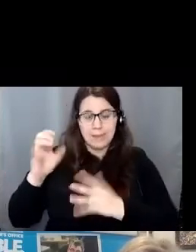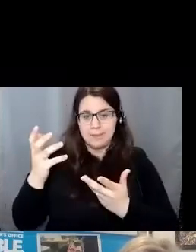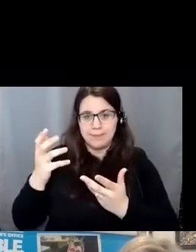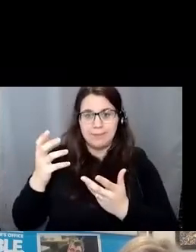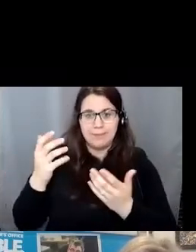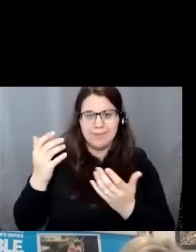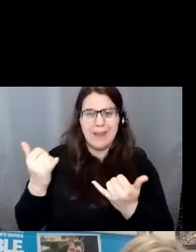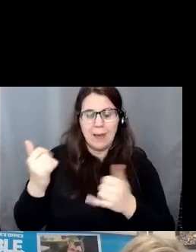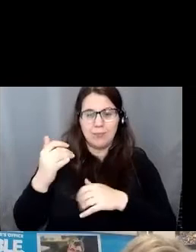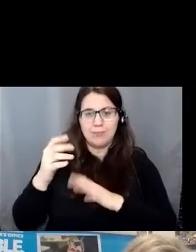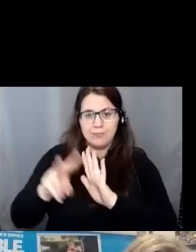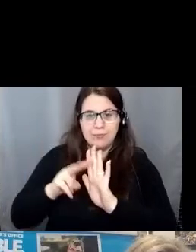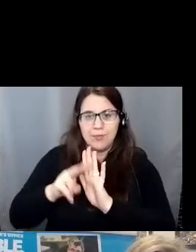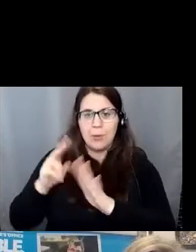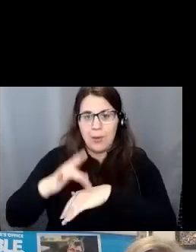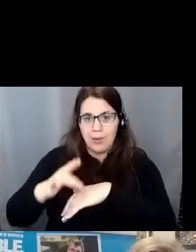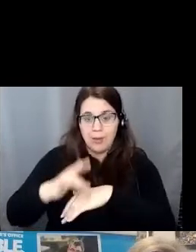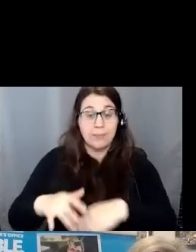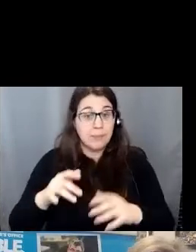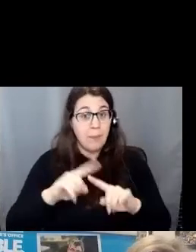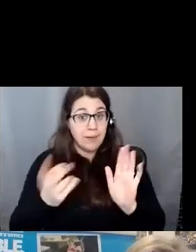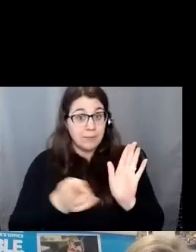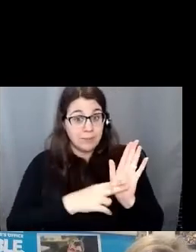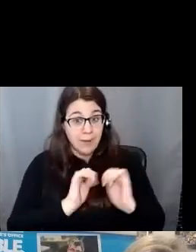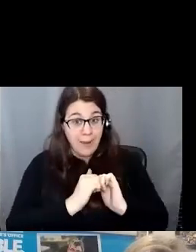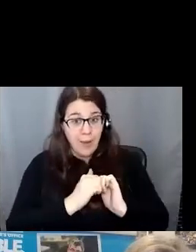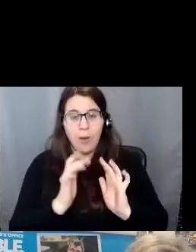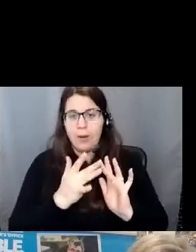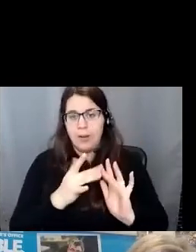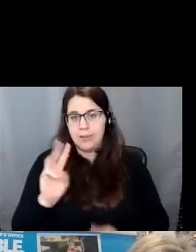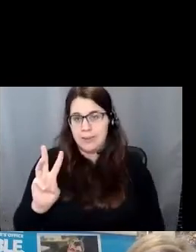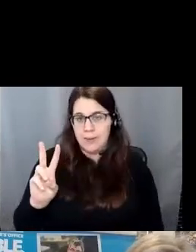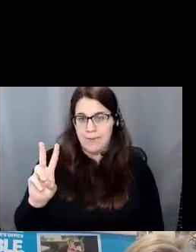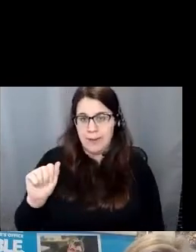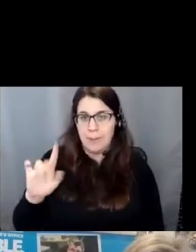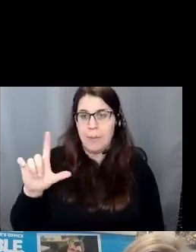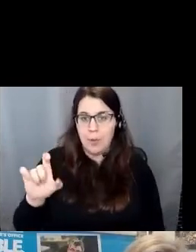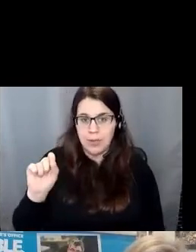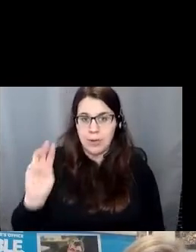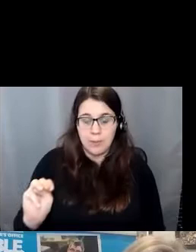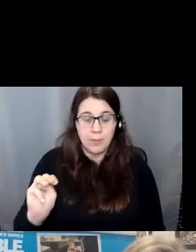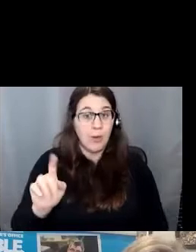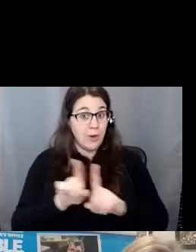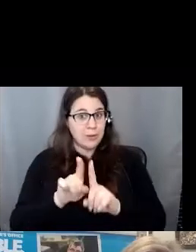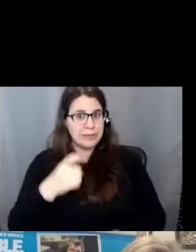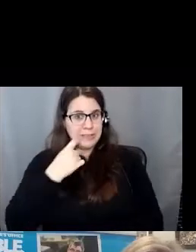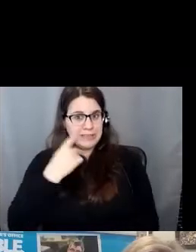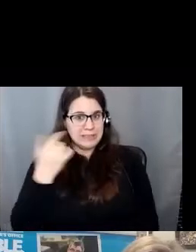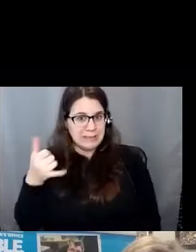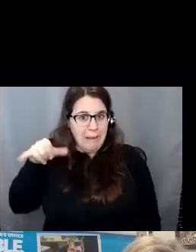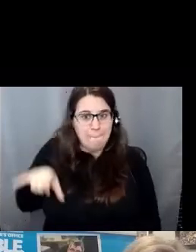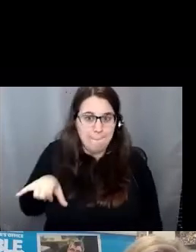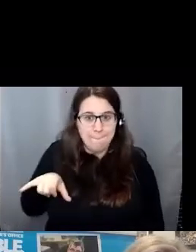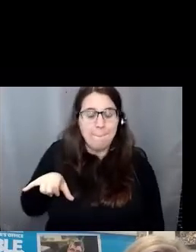that enrollment is done online. You start out at WVABLE.com. I also want to mention real quick, I just got off the phone with